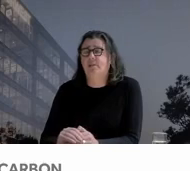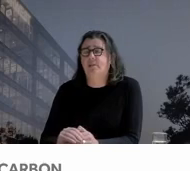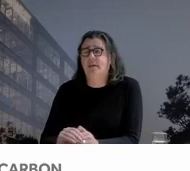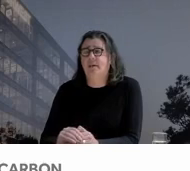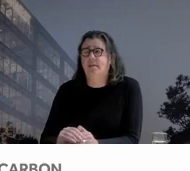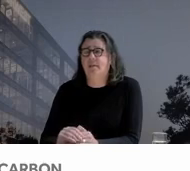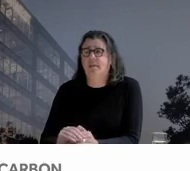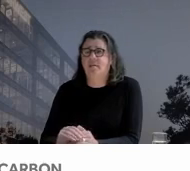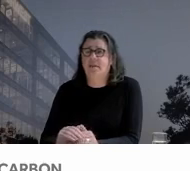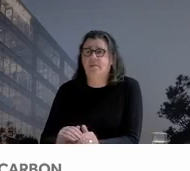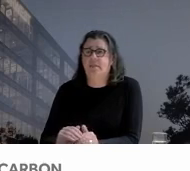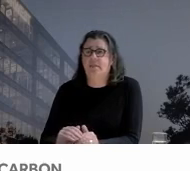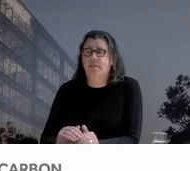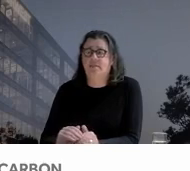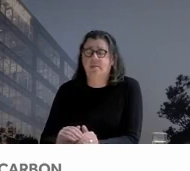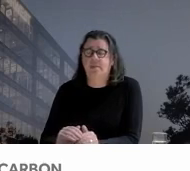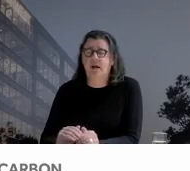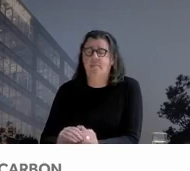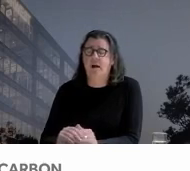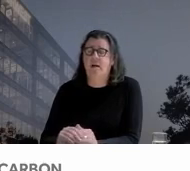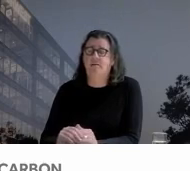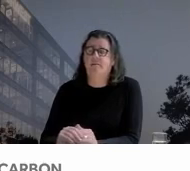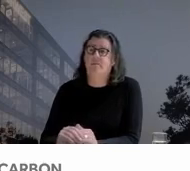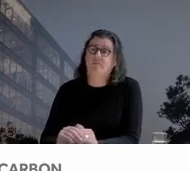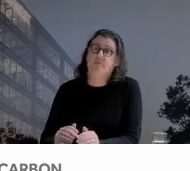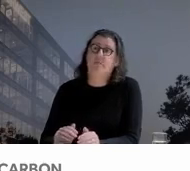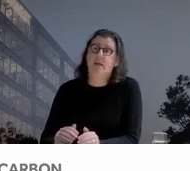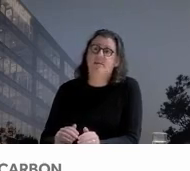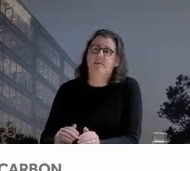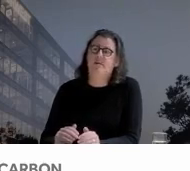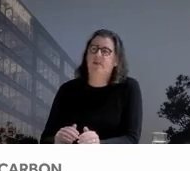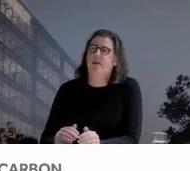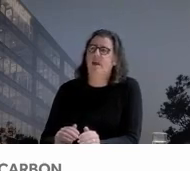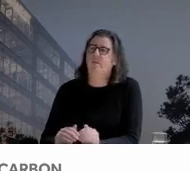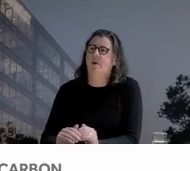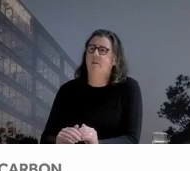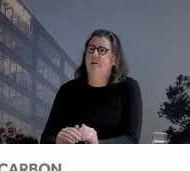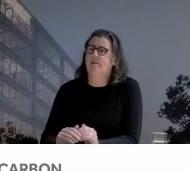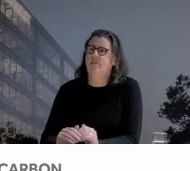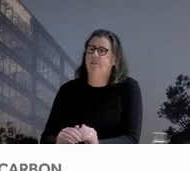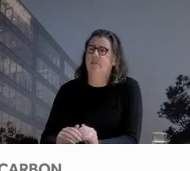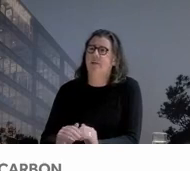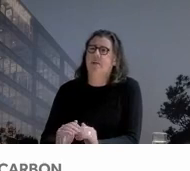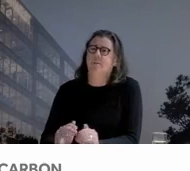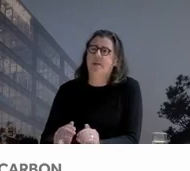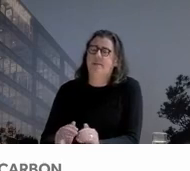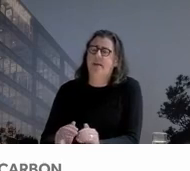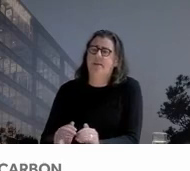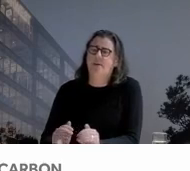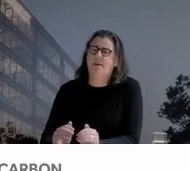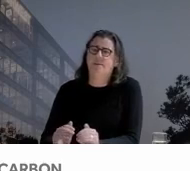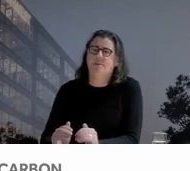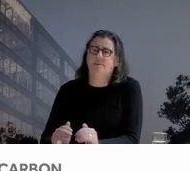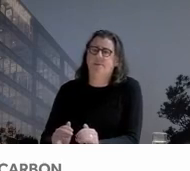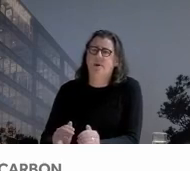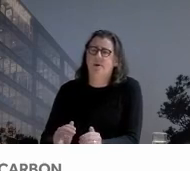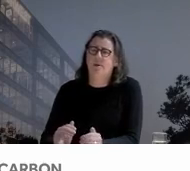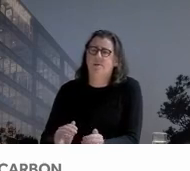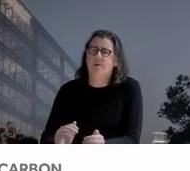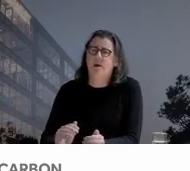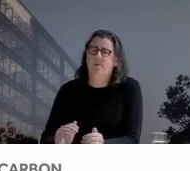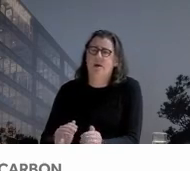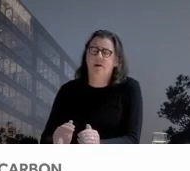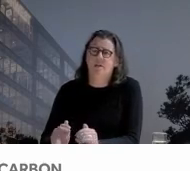section on the right-hand side, we kept the car park level, replaced an awful lot of car park with end of trip, maintained 2,200